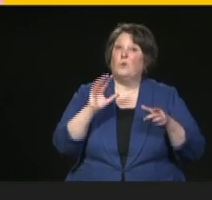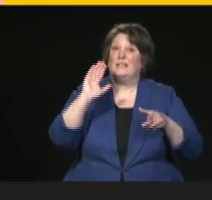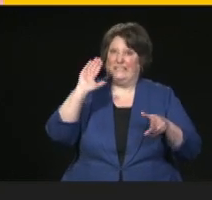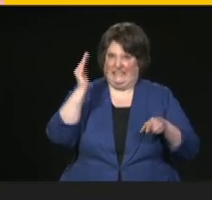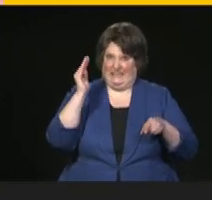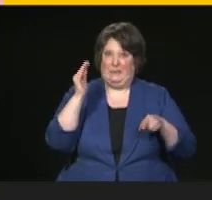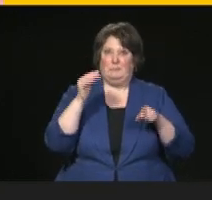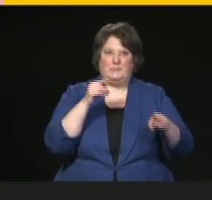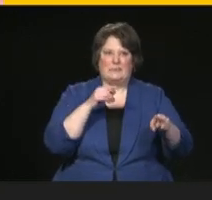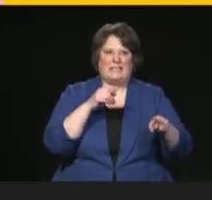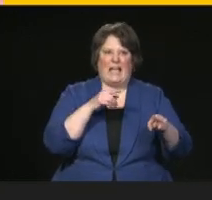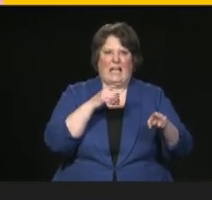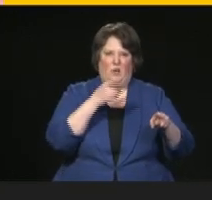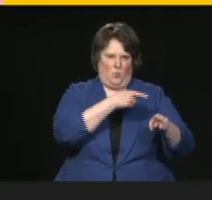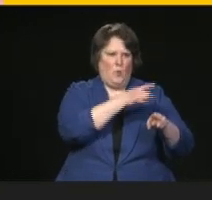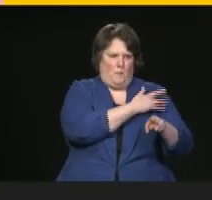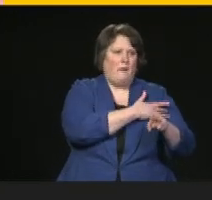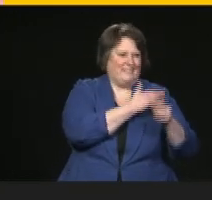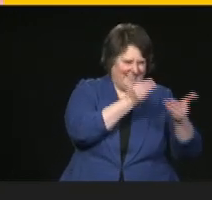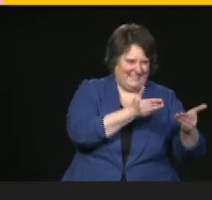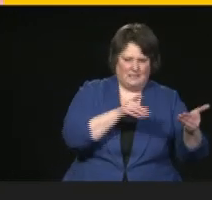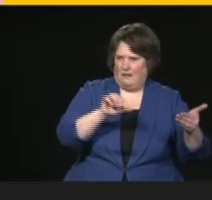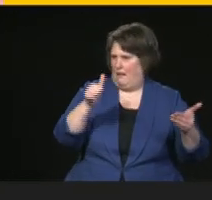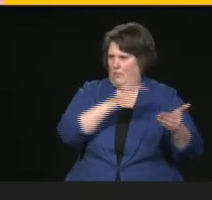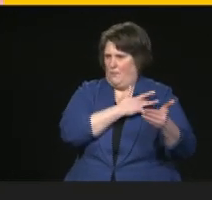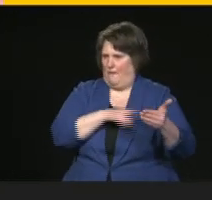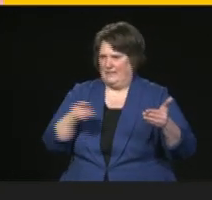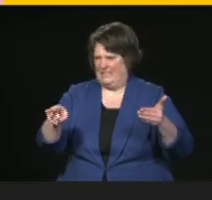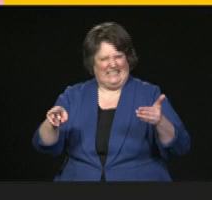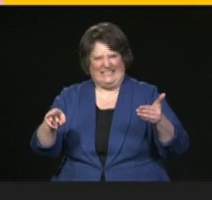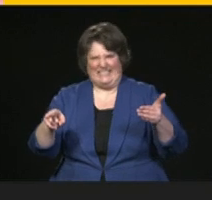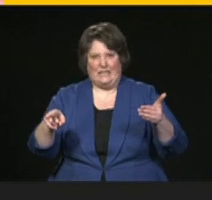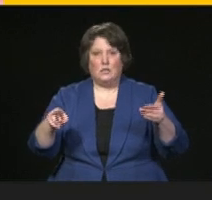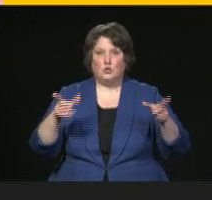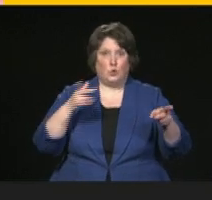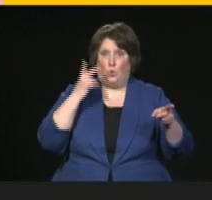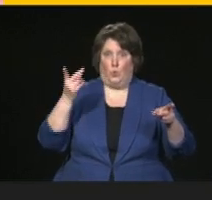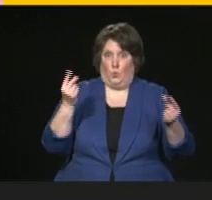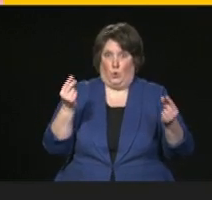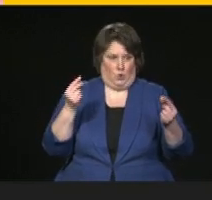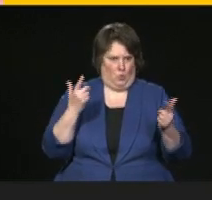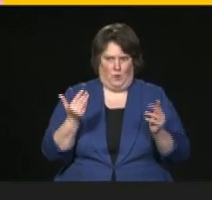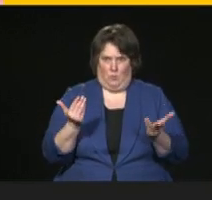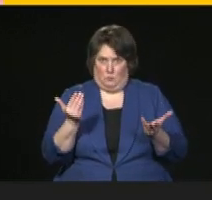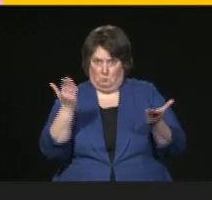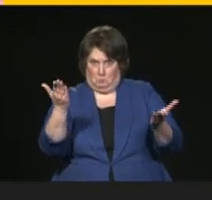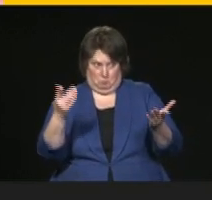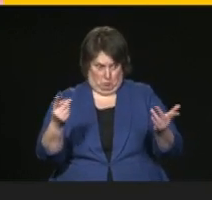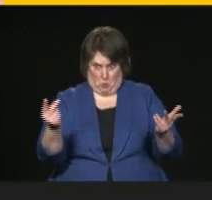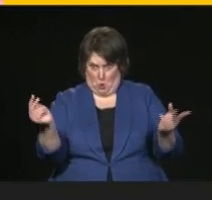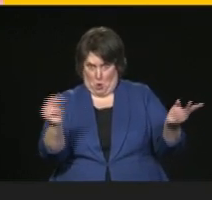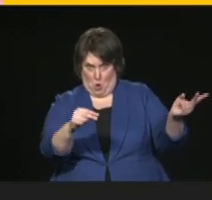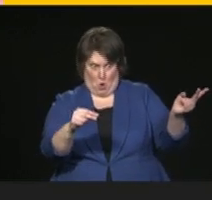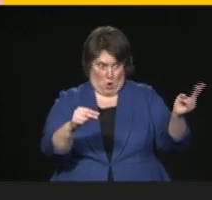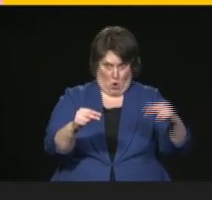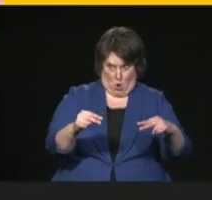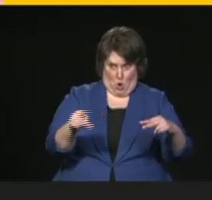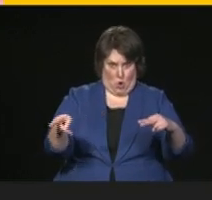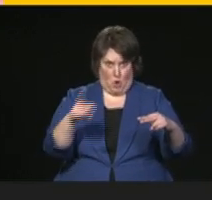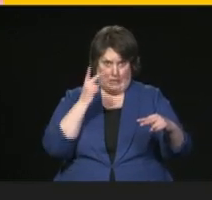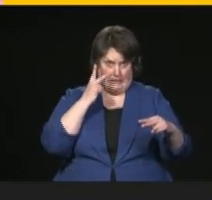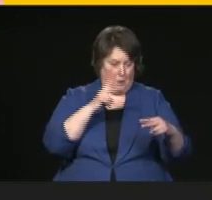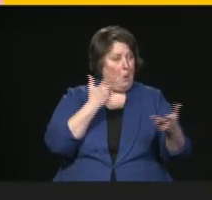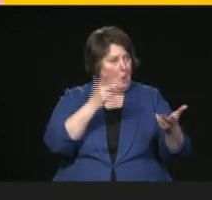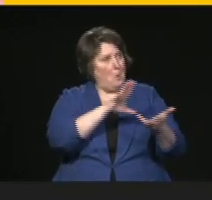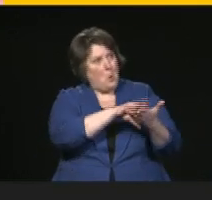are sharing that information at the table nationally so we can compare our experiences and look at what the issues might be that we